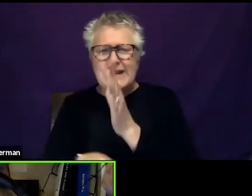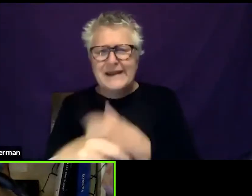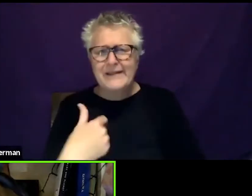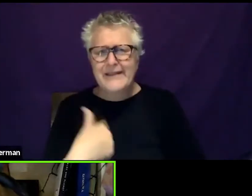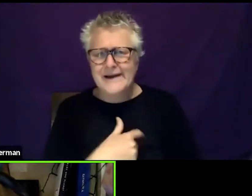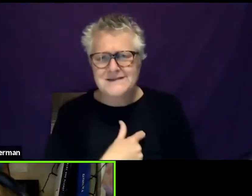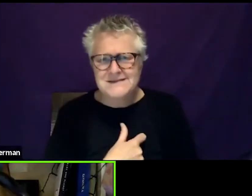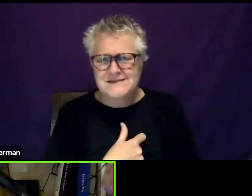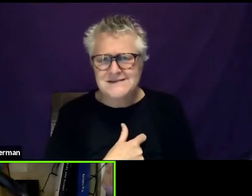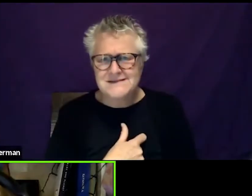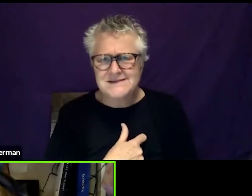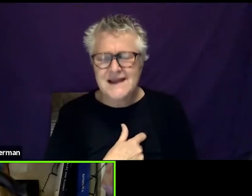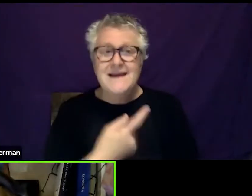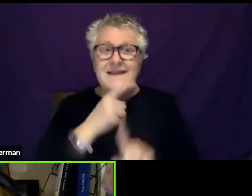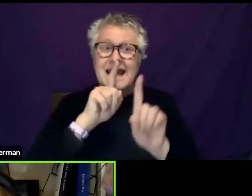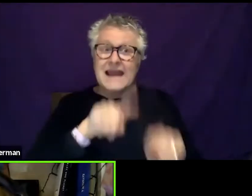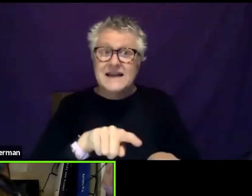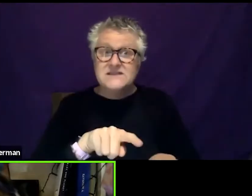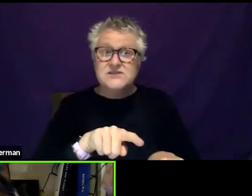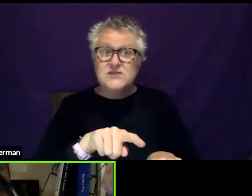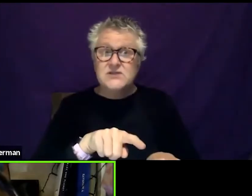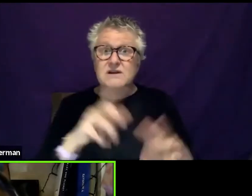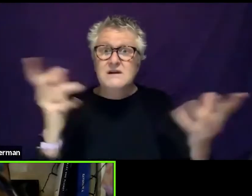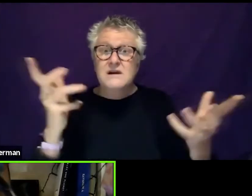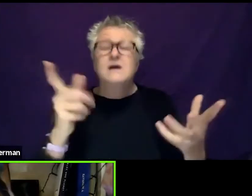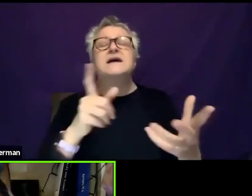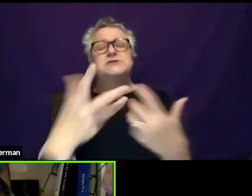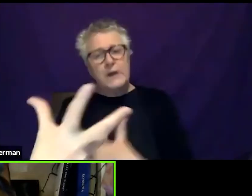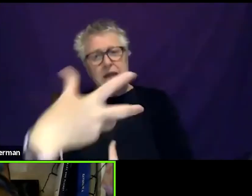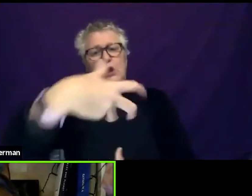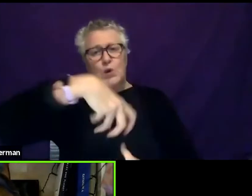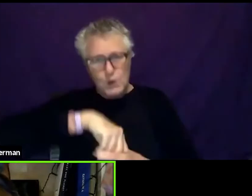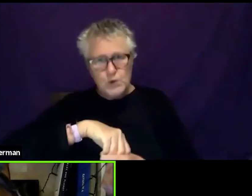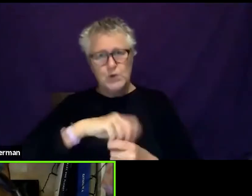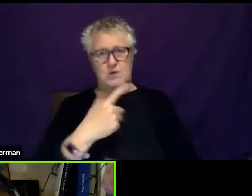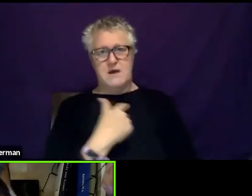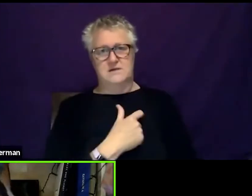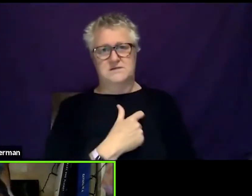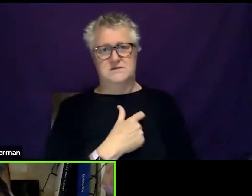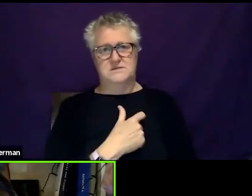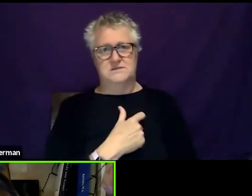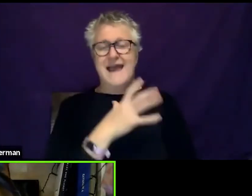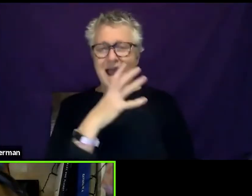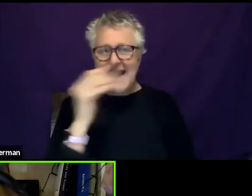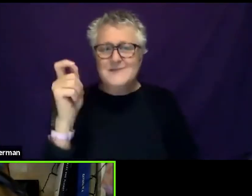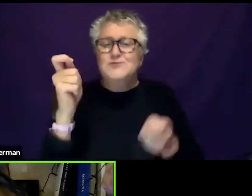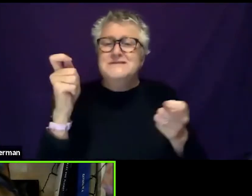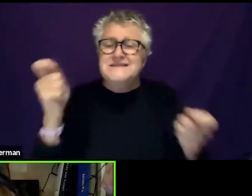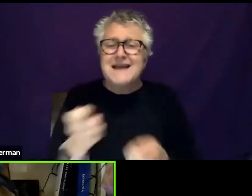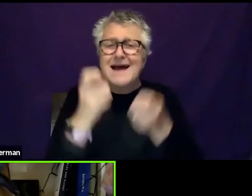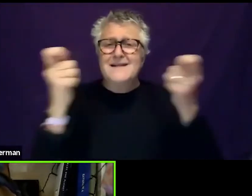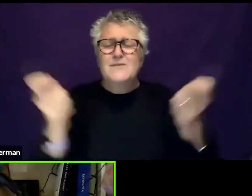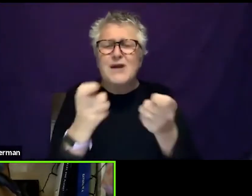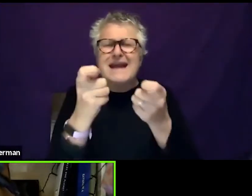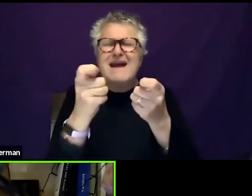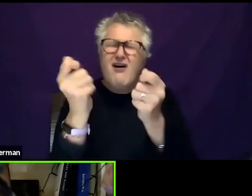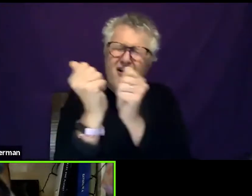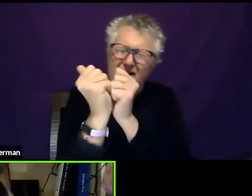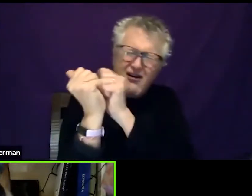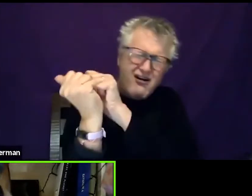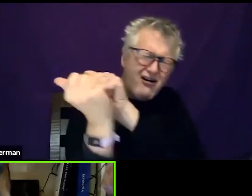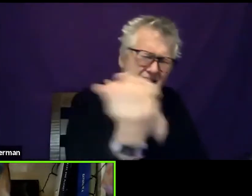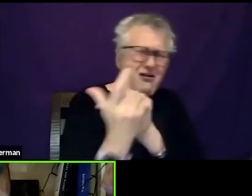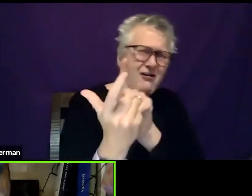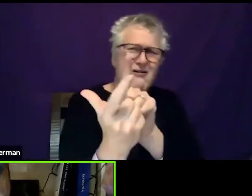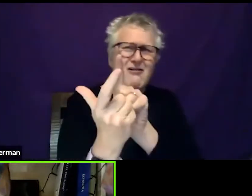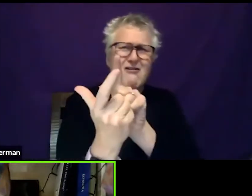us and to celebrate every part of life that people participate in. Because